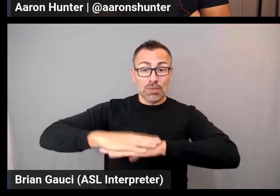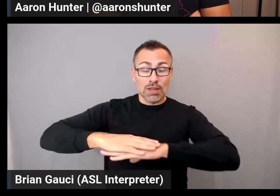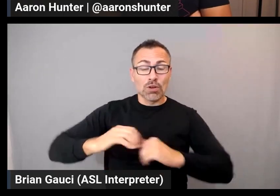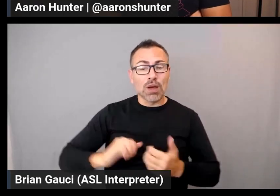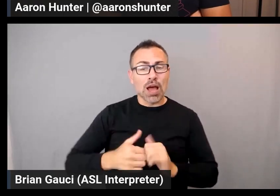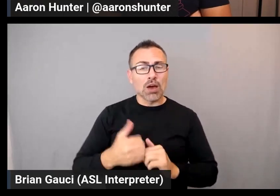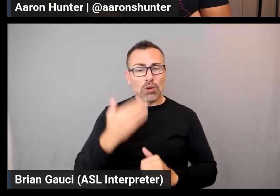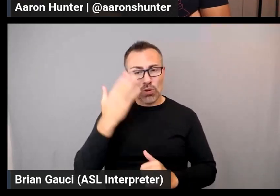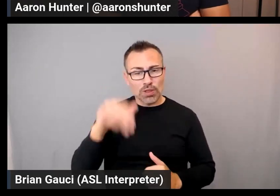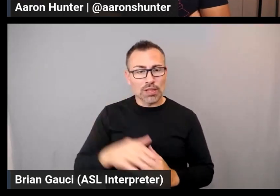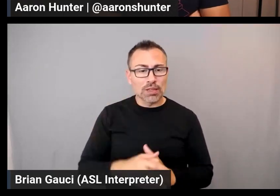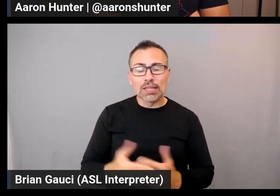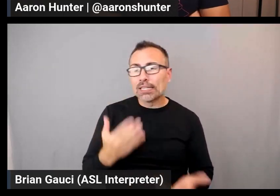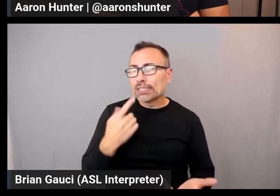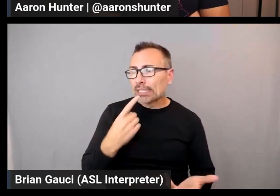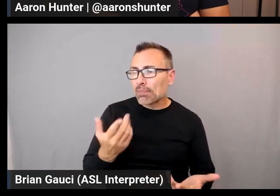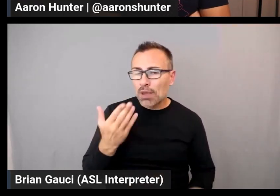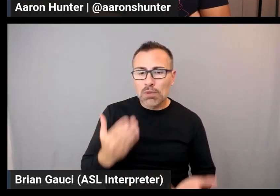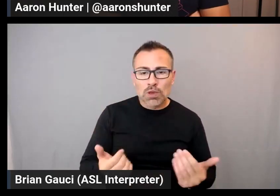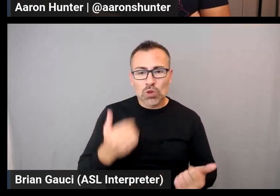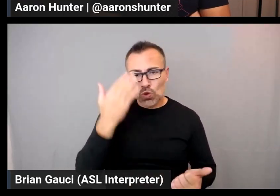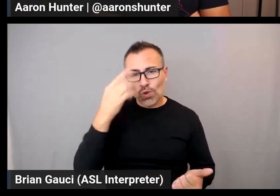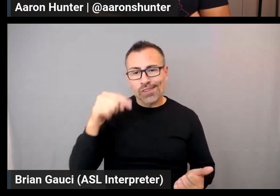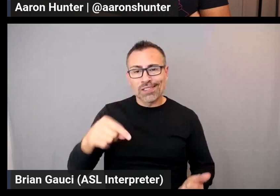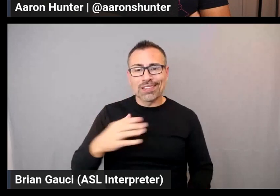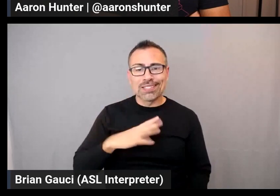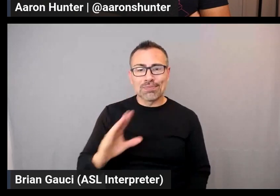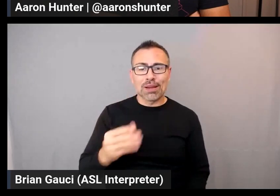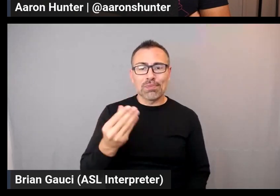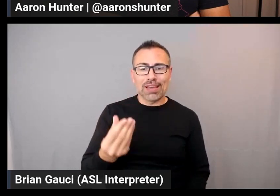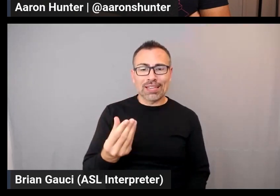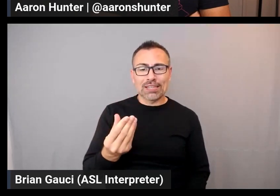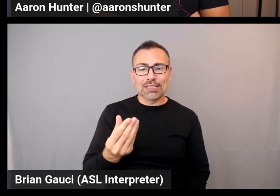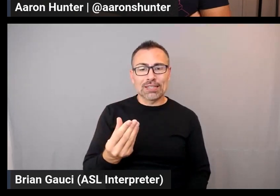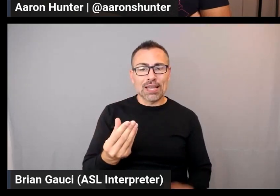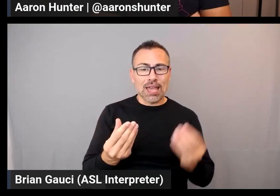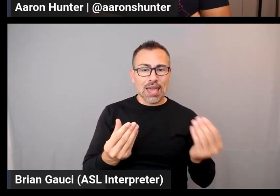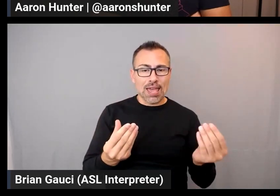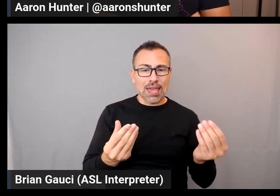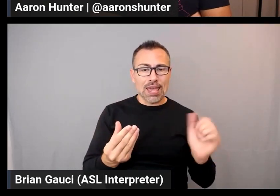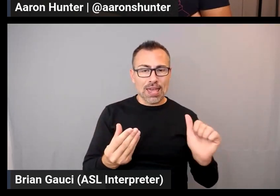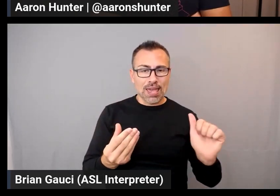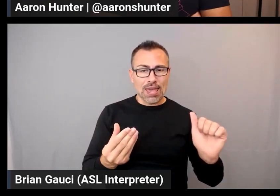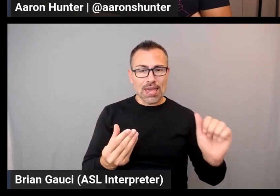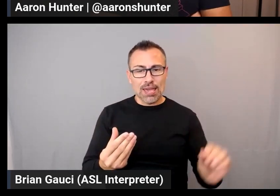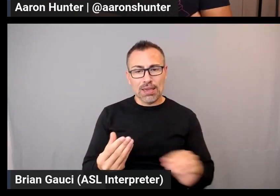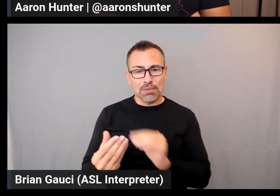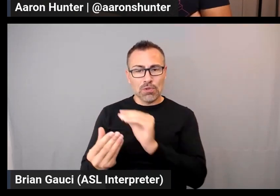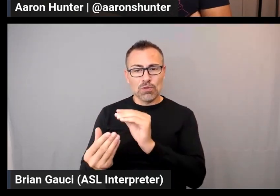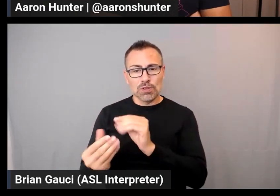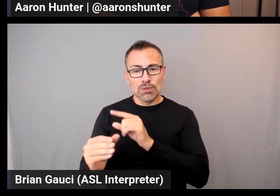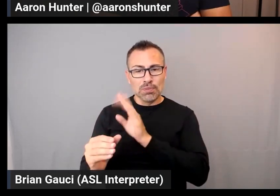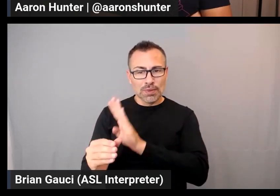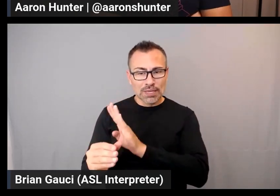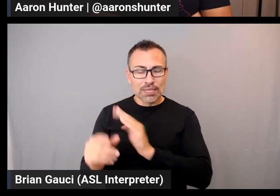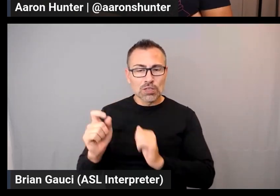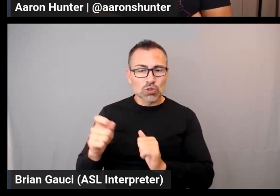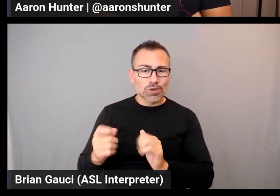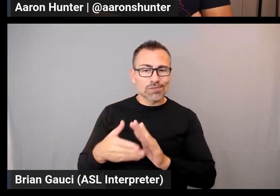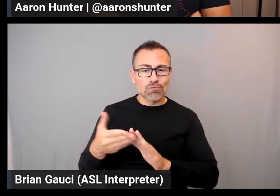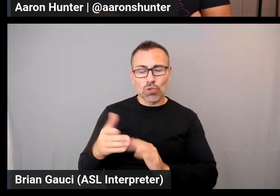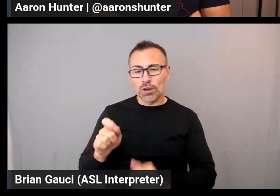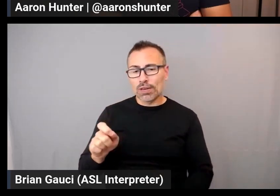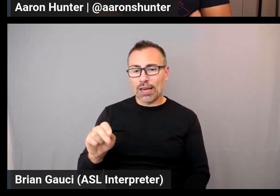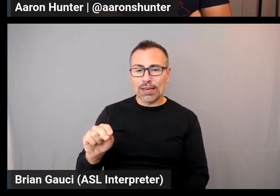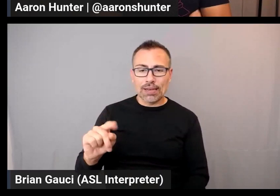even that this is my package A moves to package B so that it can run on .NET 6 or 7.